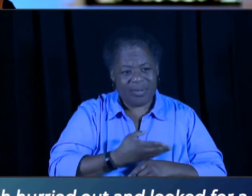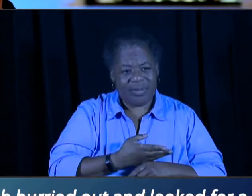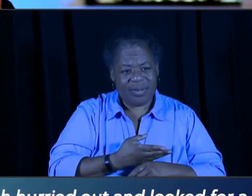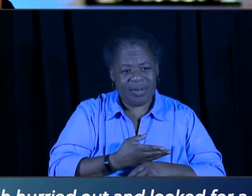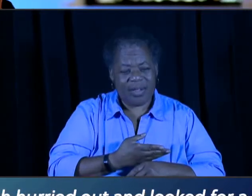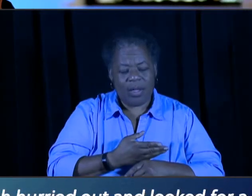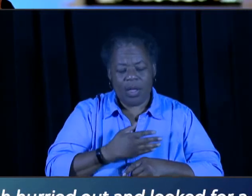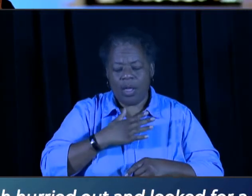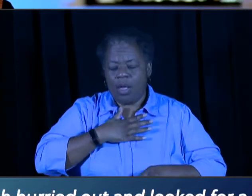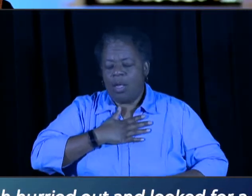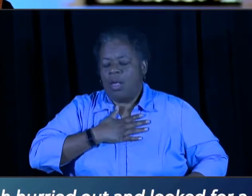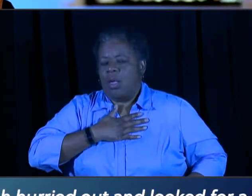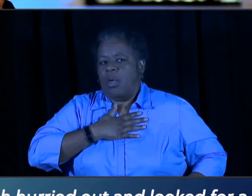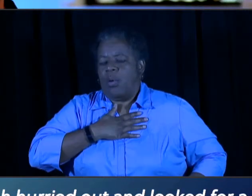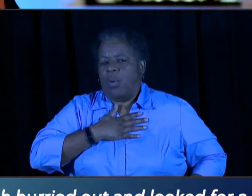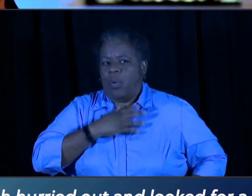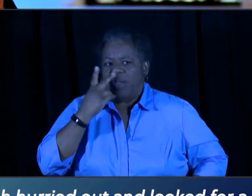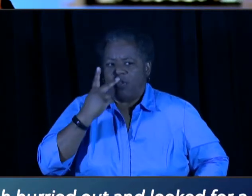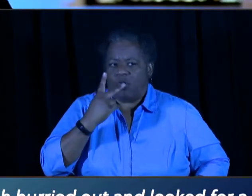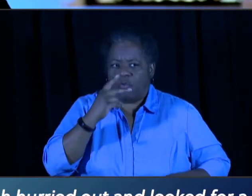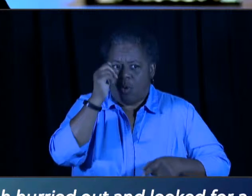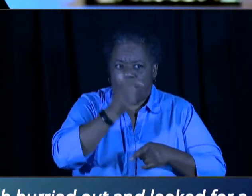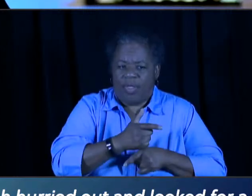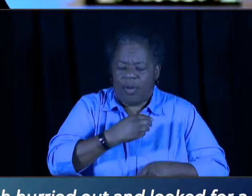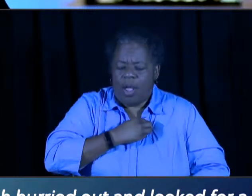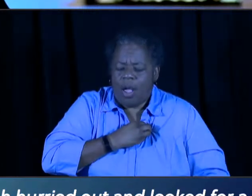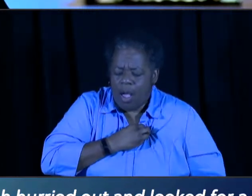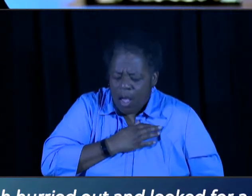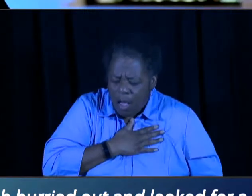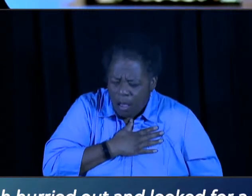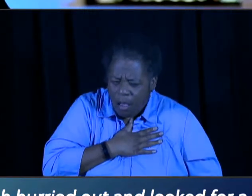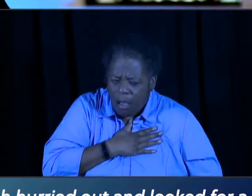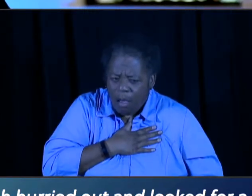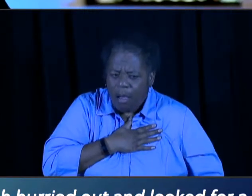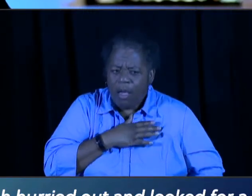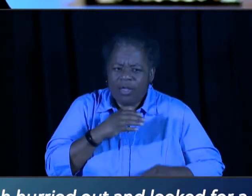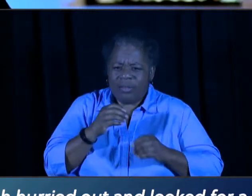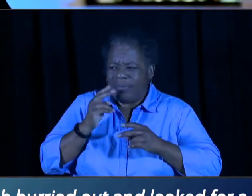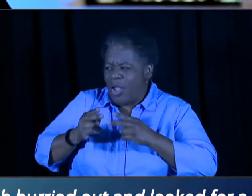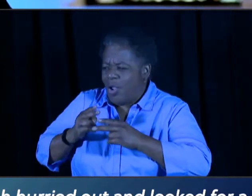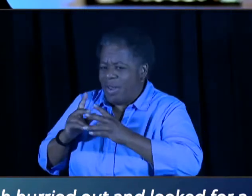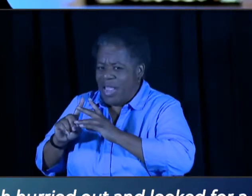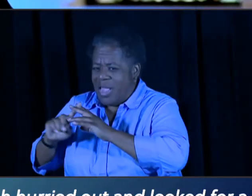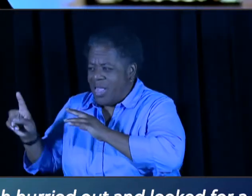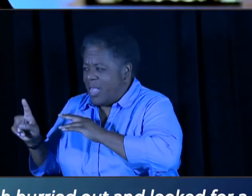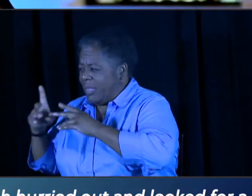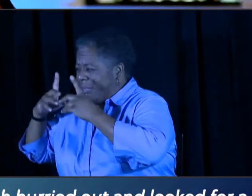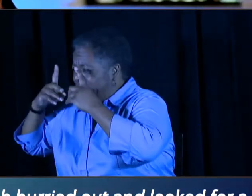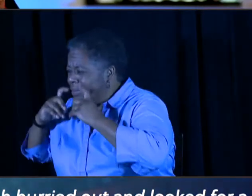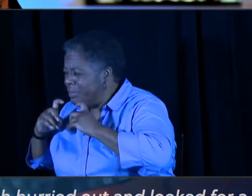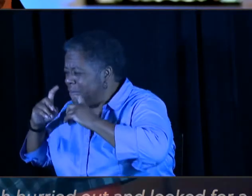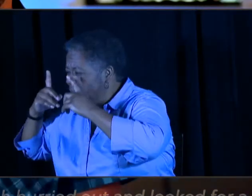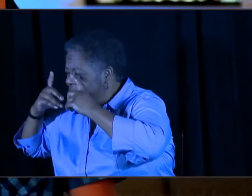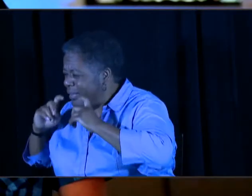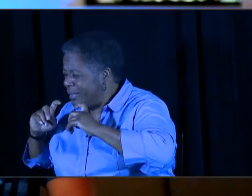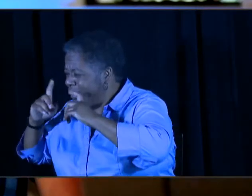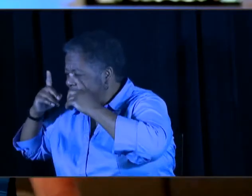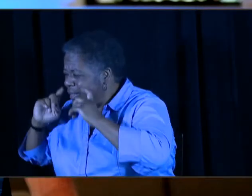Deeply moved at the sight of his brother, Joseph hurried out and looked for a place to weep.